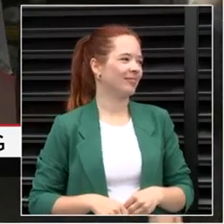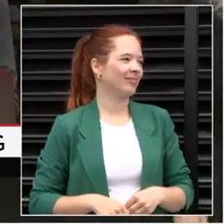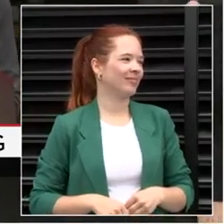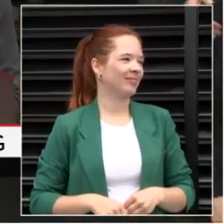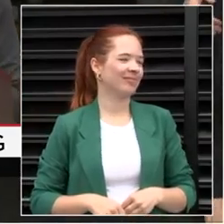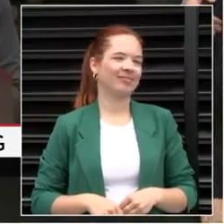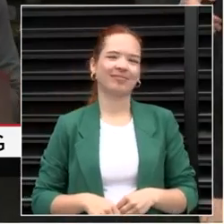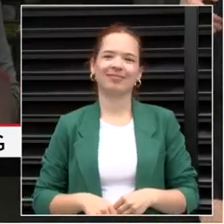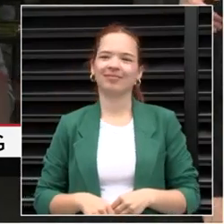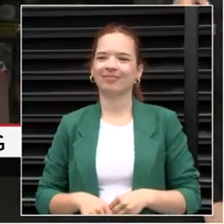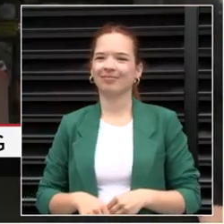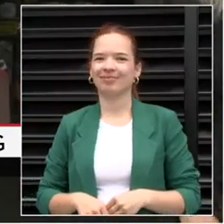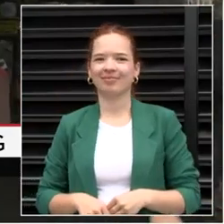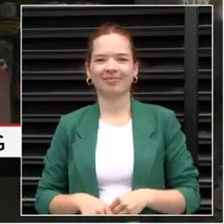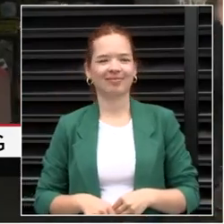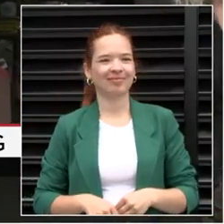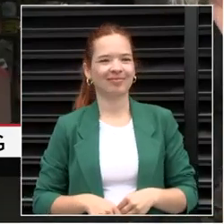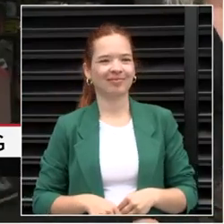Okay.